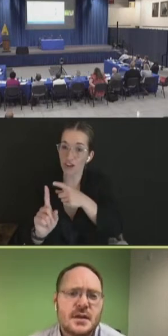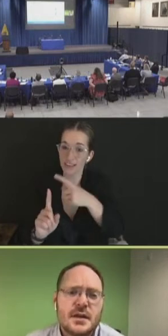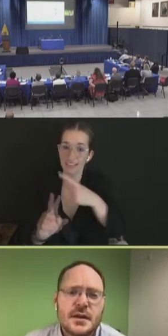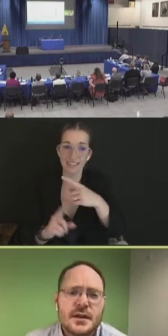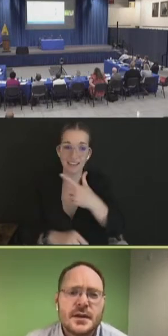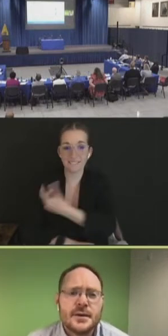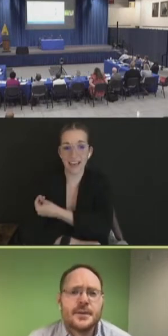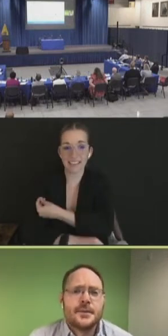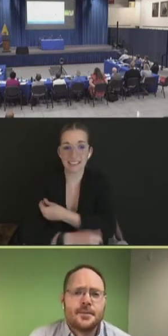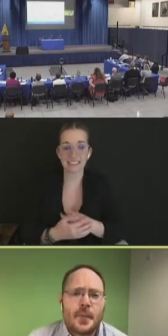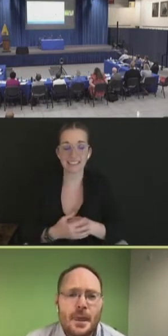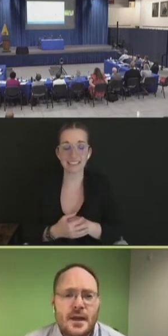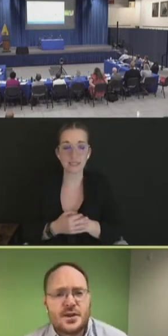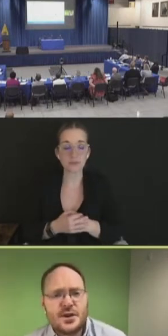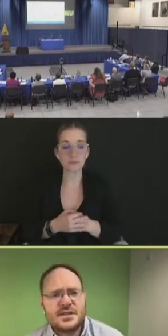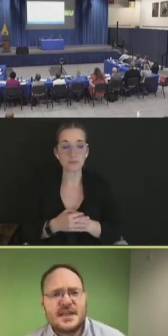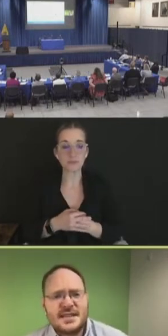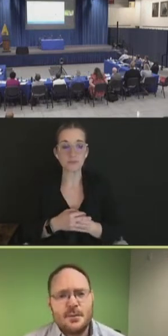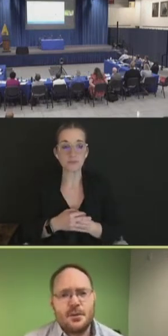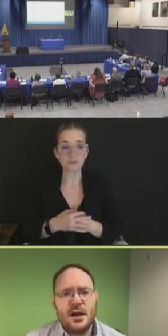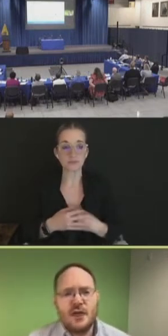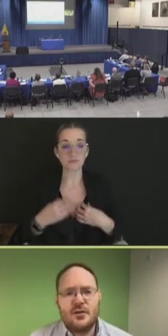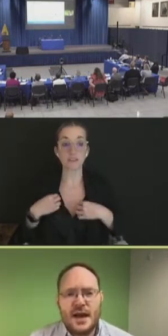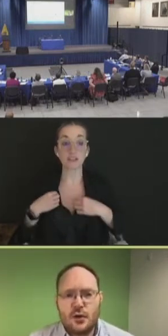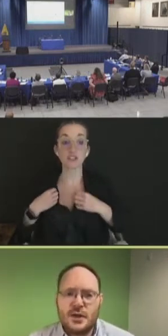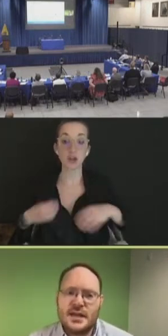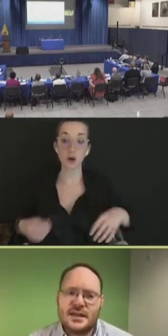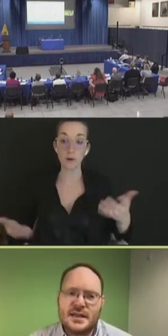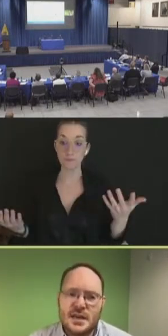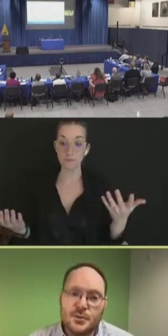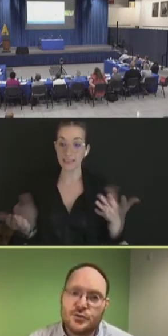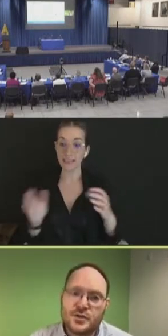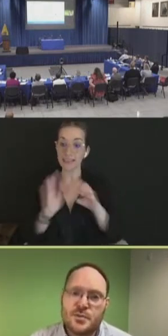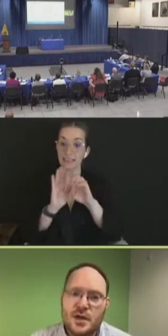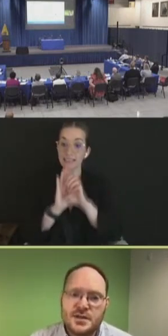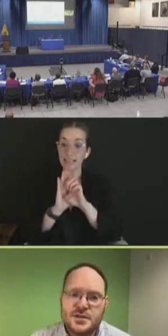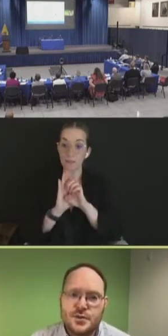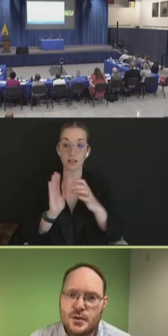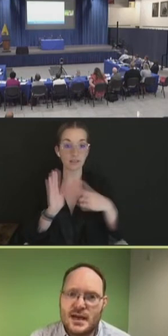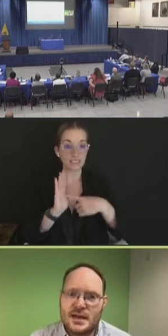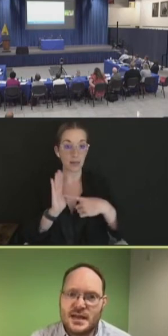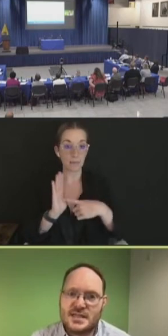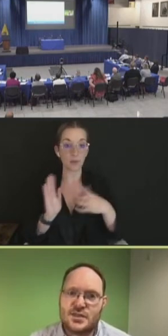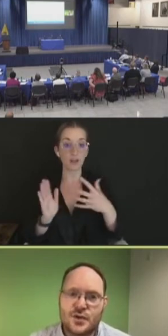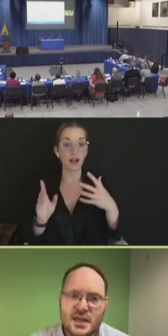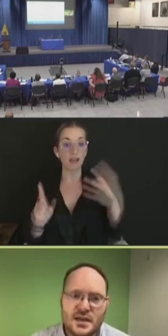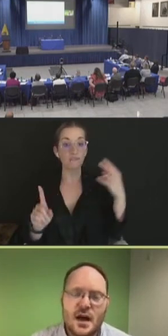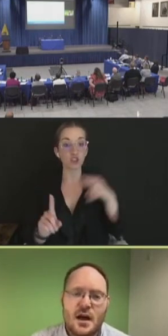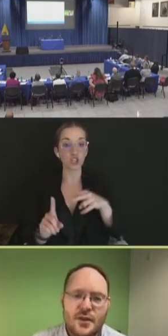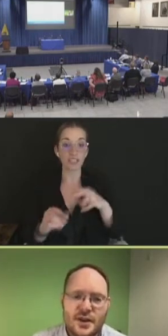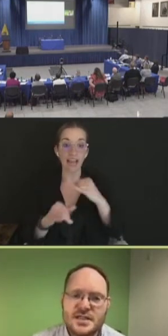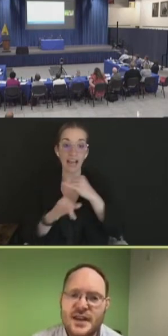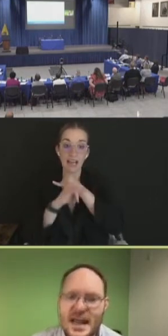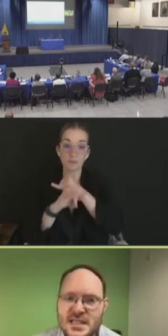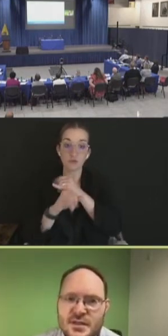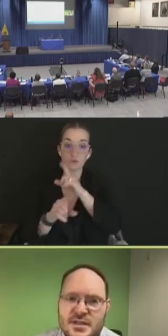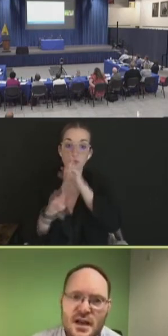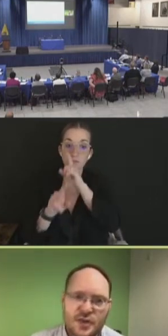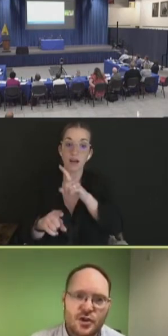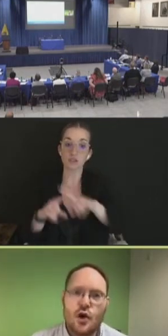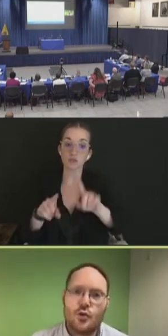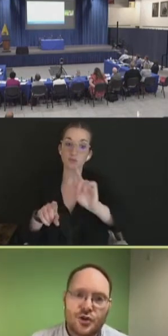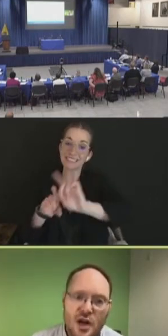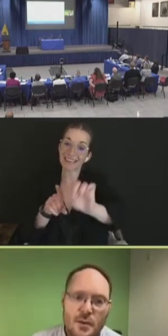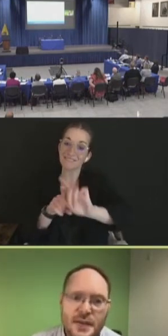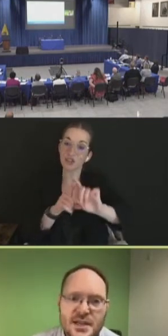please. So here's an example of looking at the immune response to a screen of various different adjuvants,